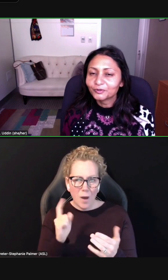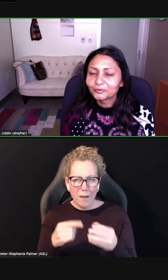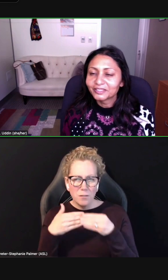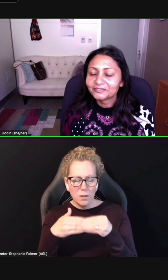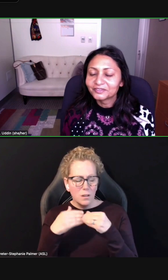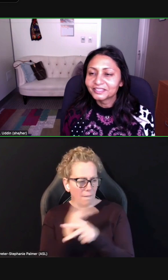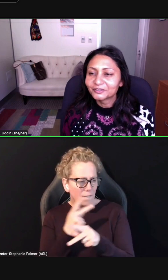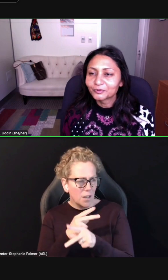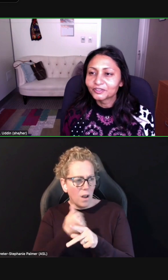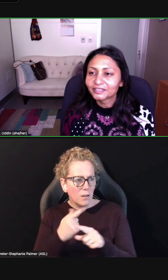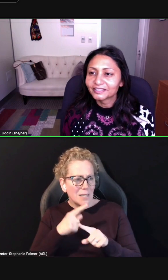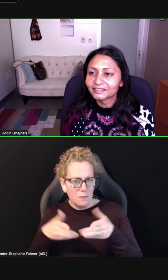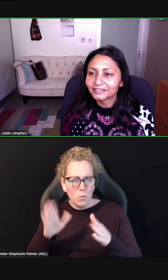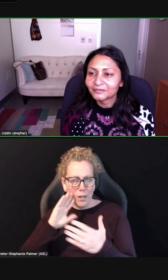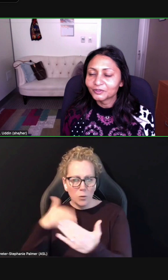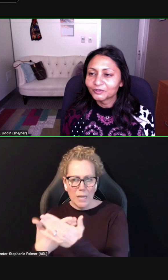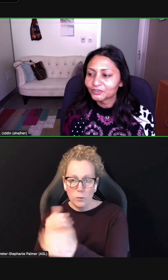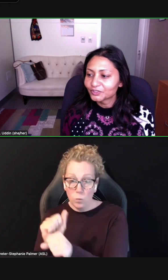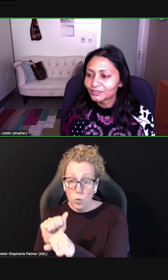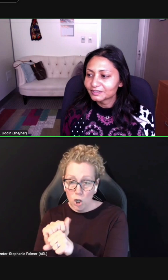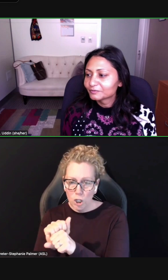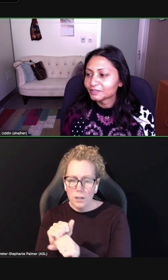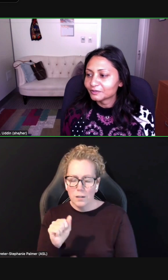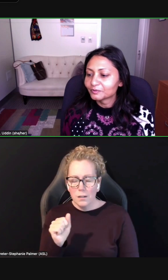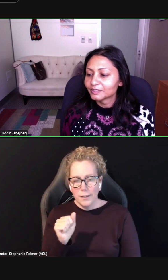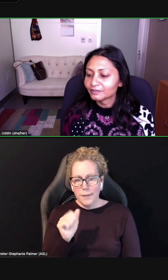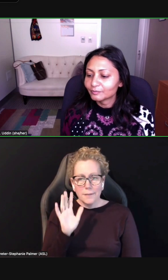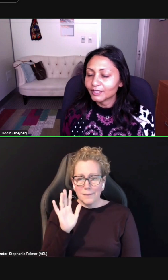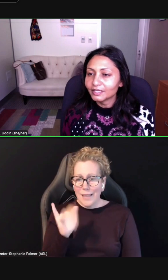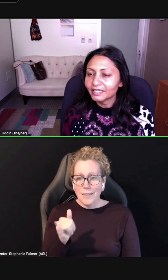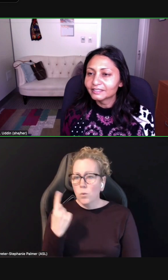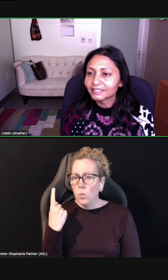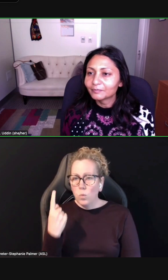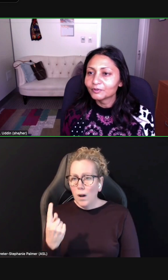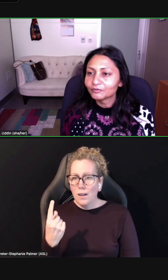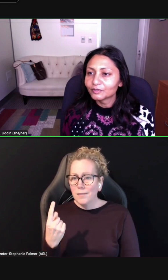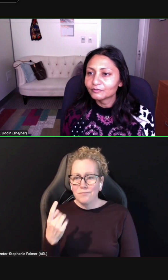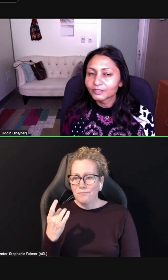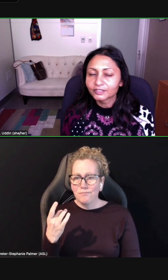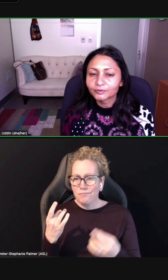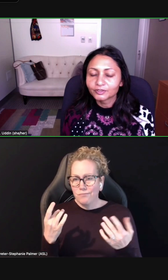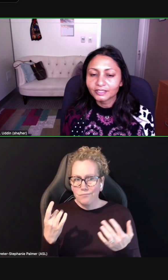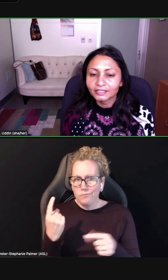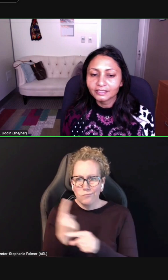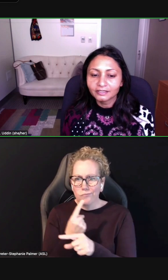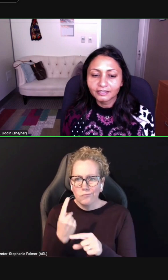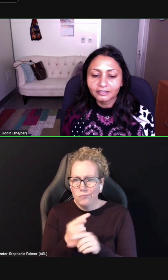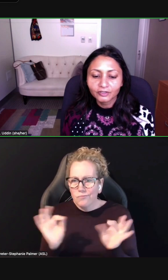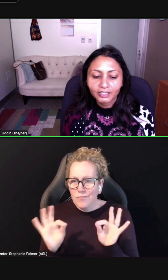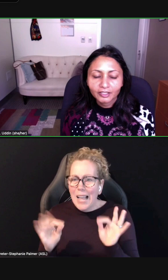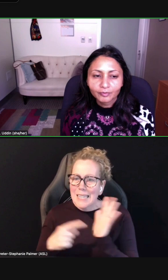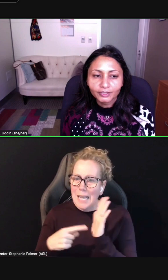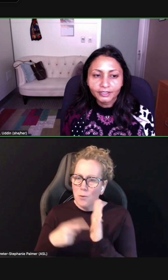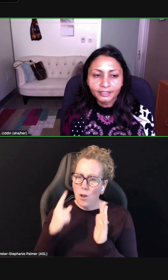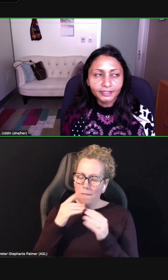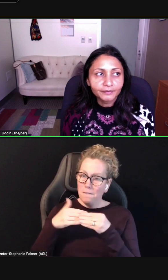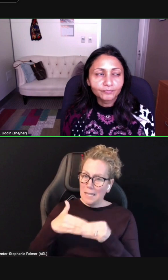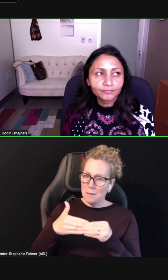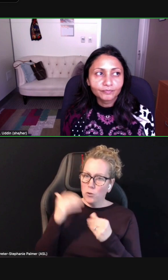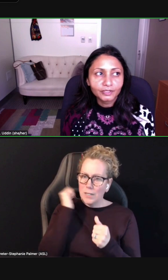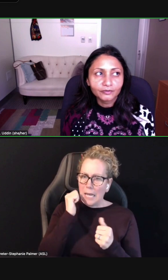with a new way of getting to work. And those are just one mundane example of flexibility in daily life.